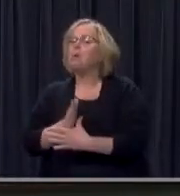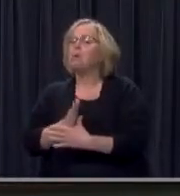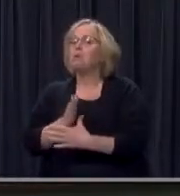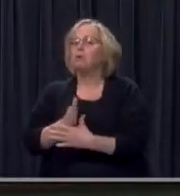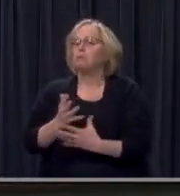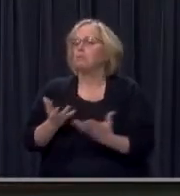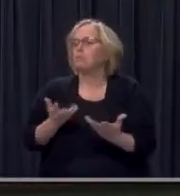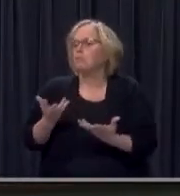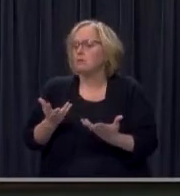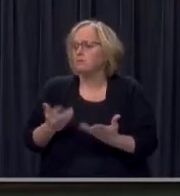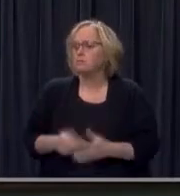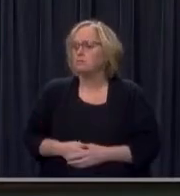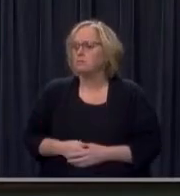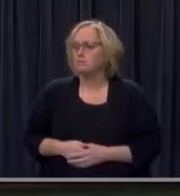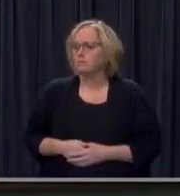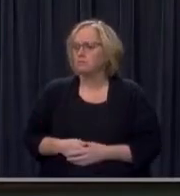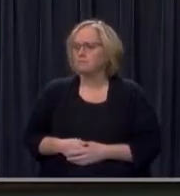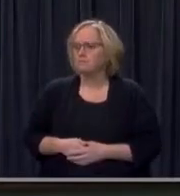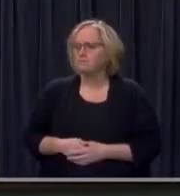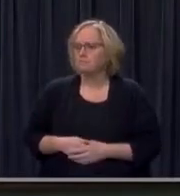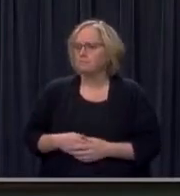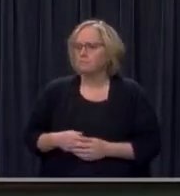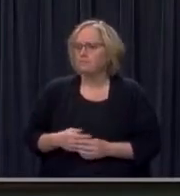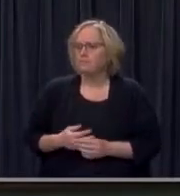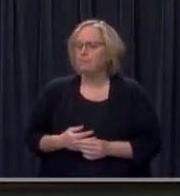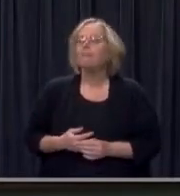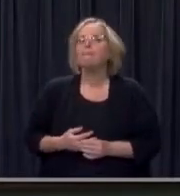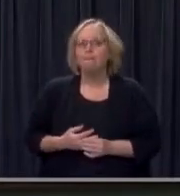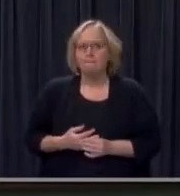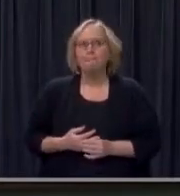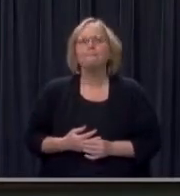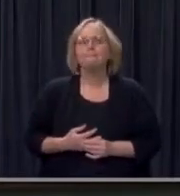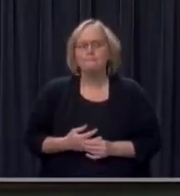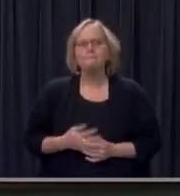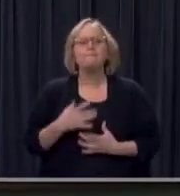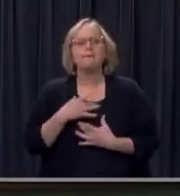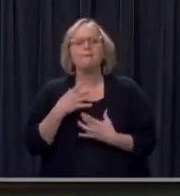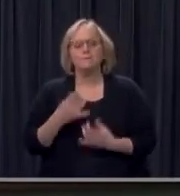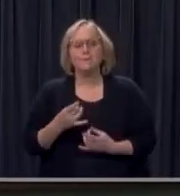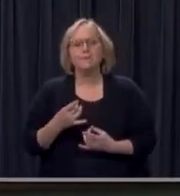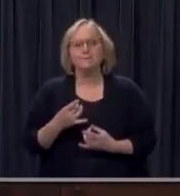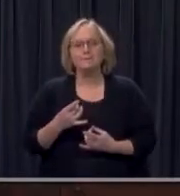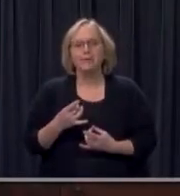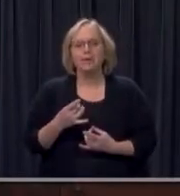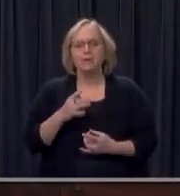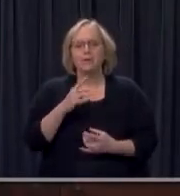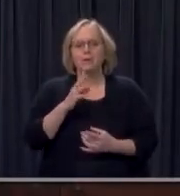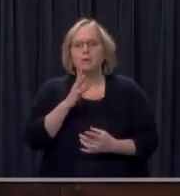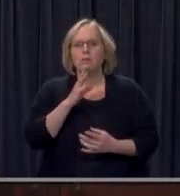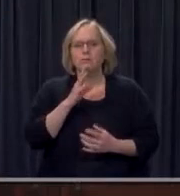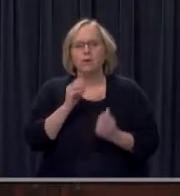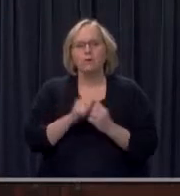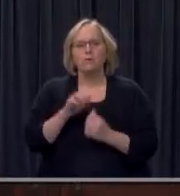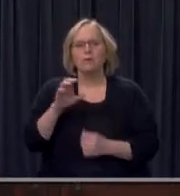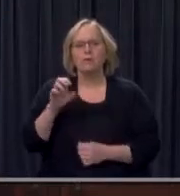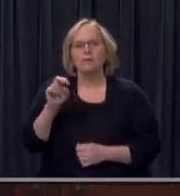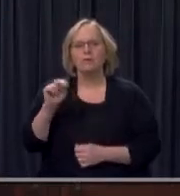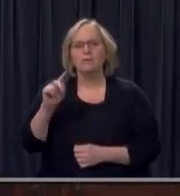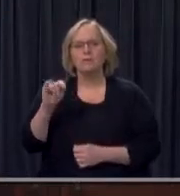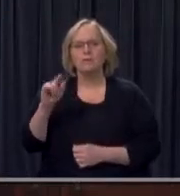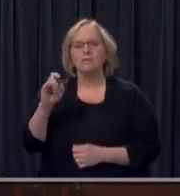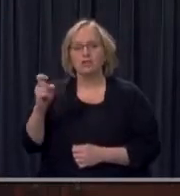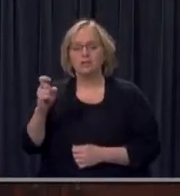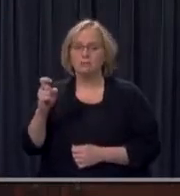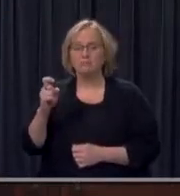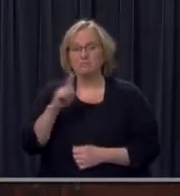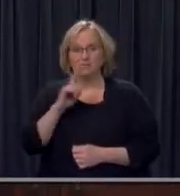statistically relative to other markets like ours? Yeah, it's interesting. In talking with CENTEGIX, it's pretty standard